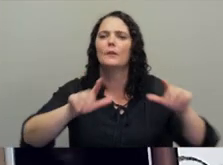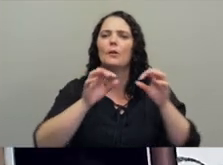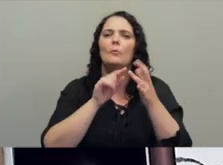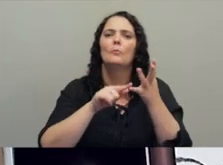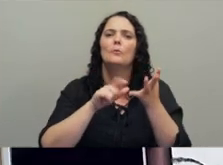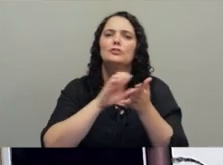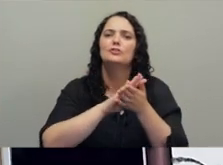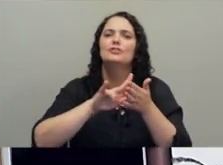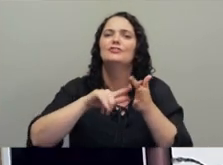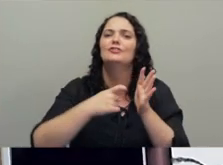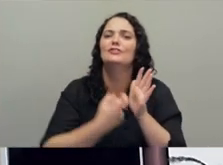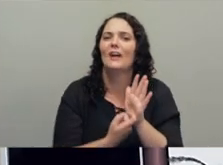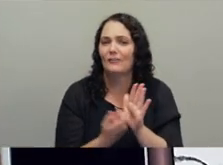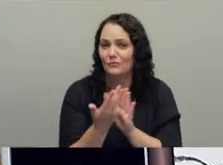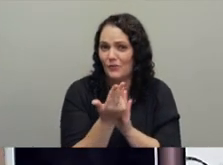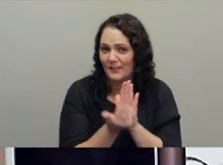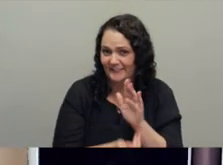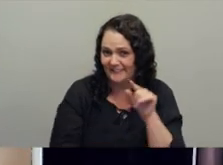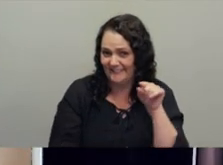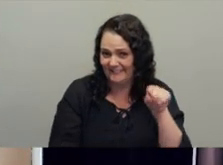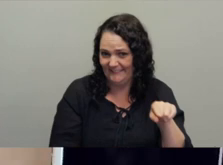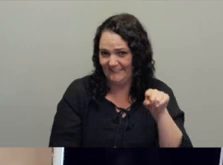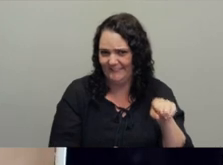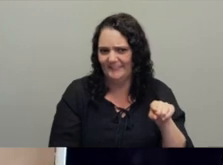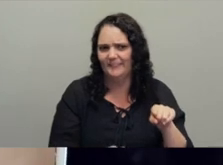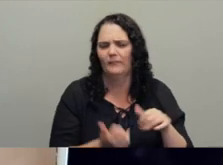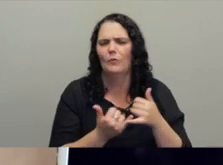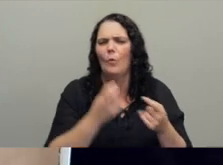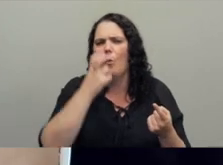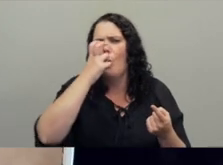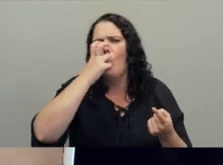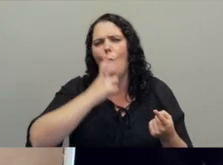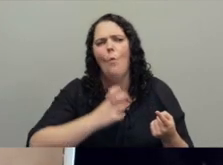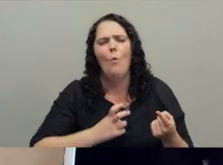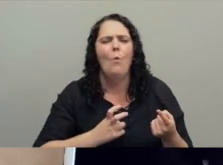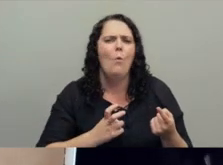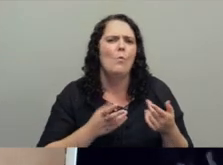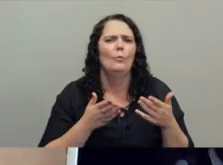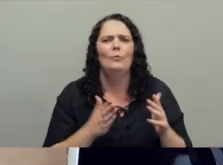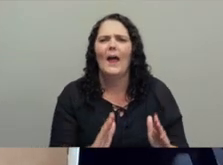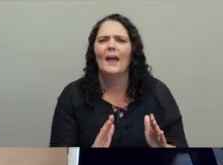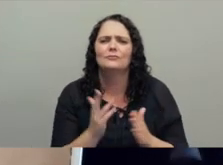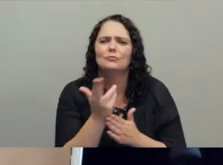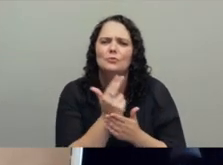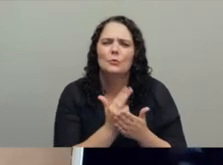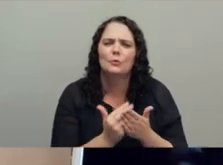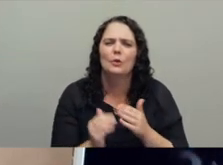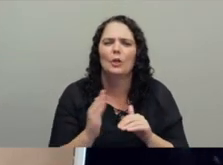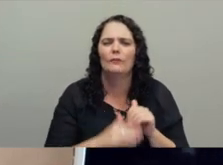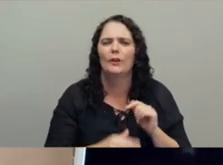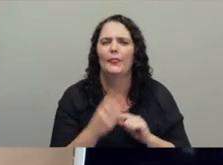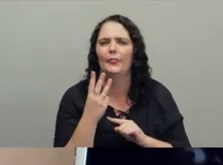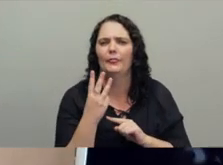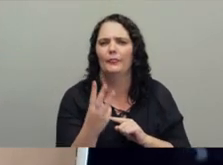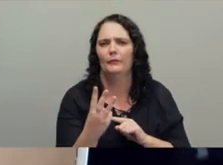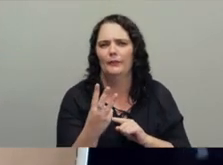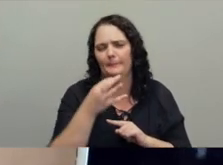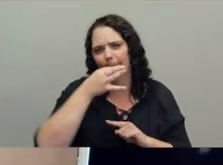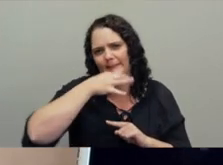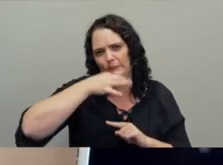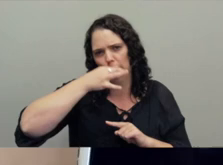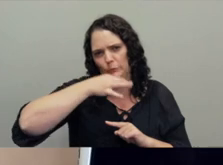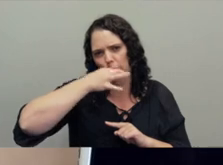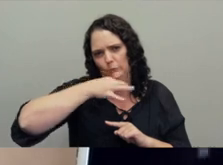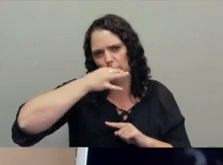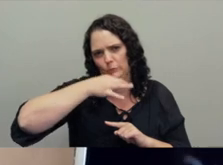drawing is done in a technique, a venerable old drawing technique called the three pencils or three